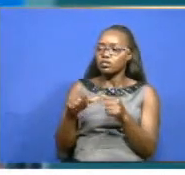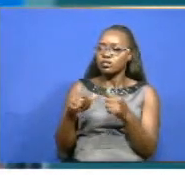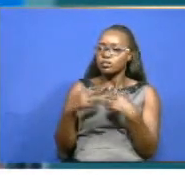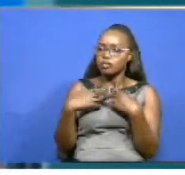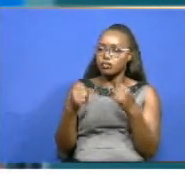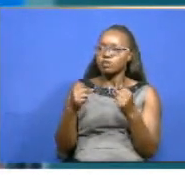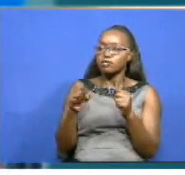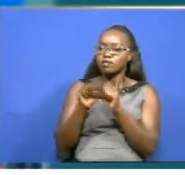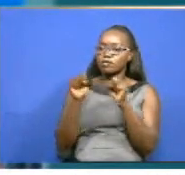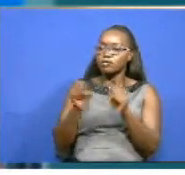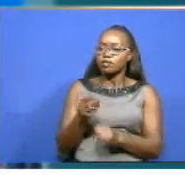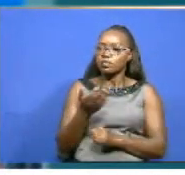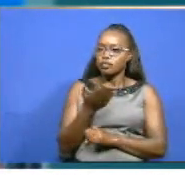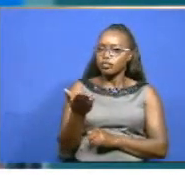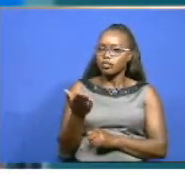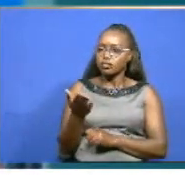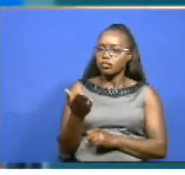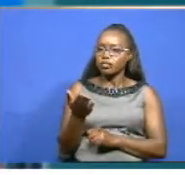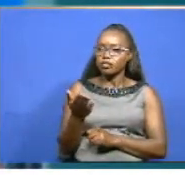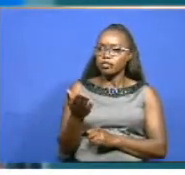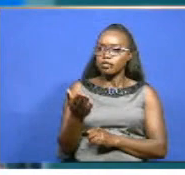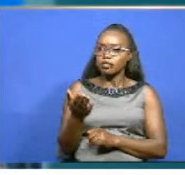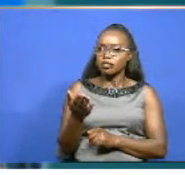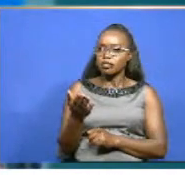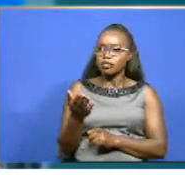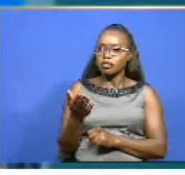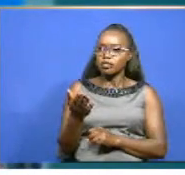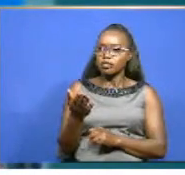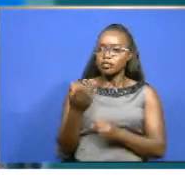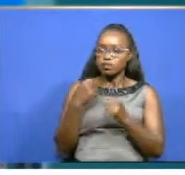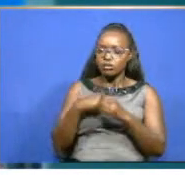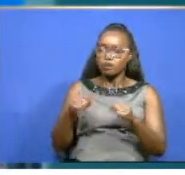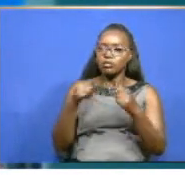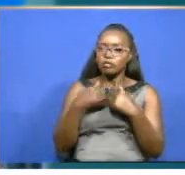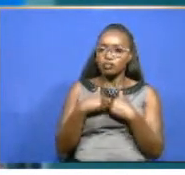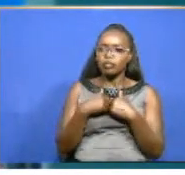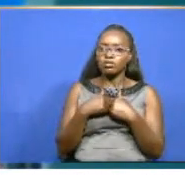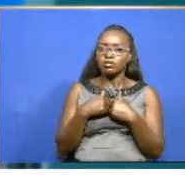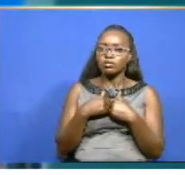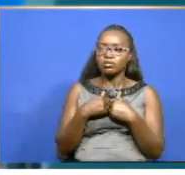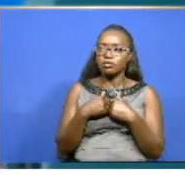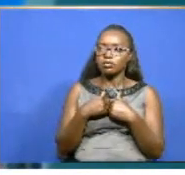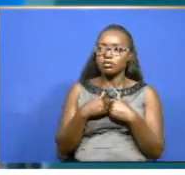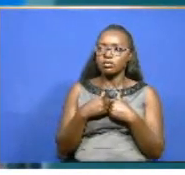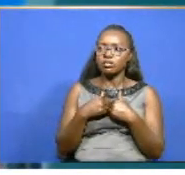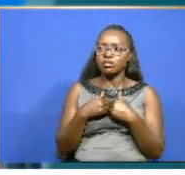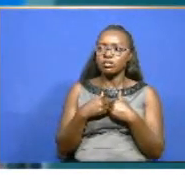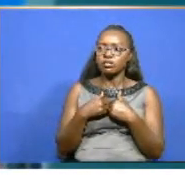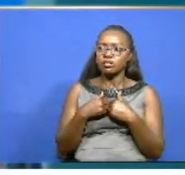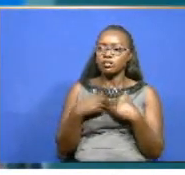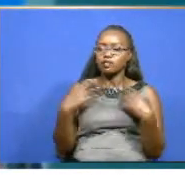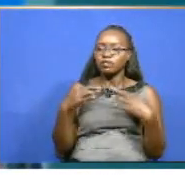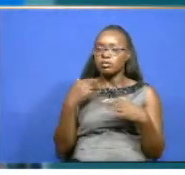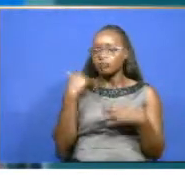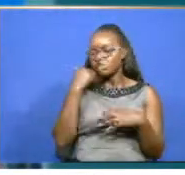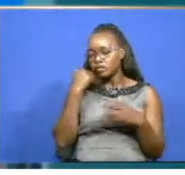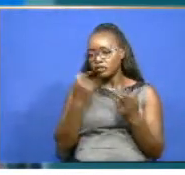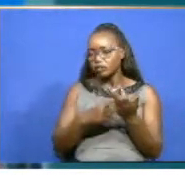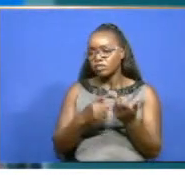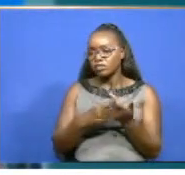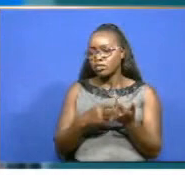there well-resourced? Does it have the capacity to be able to handle X number of patients? And can